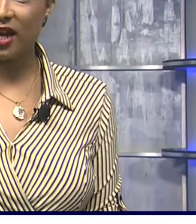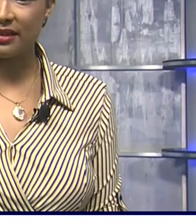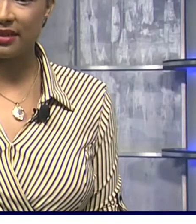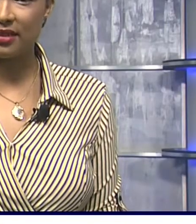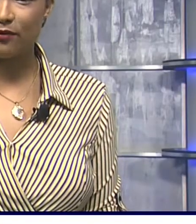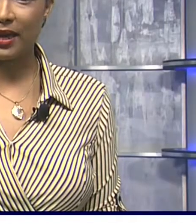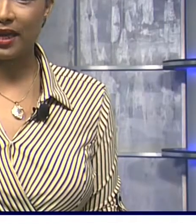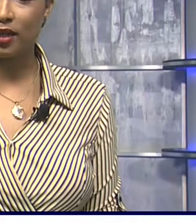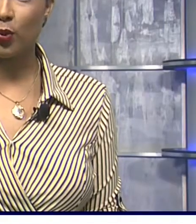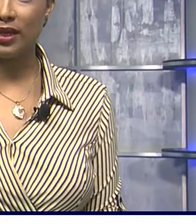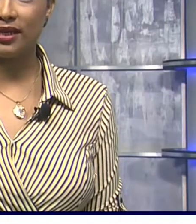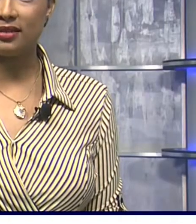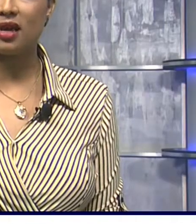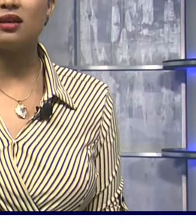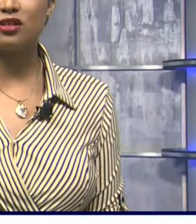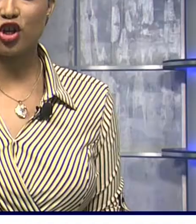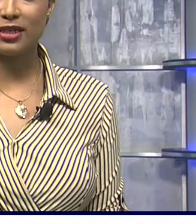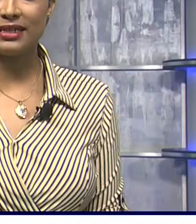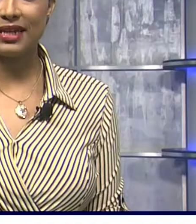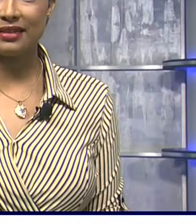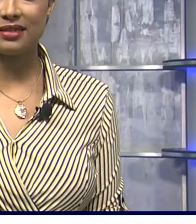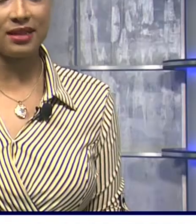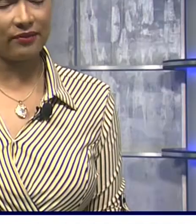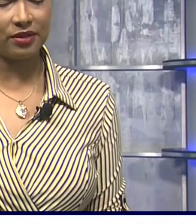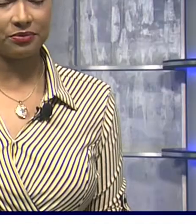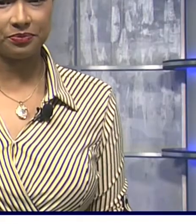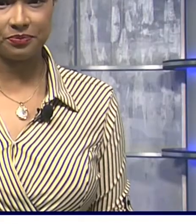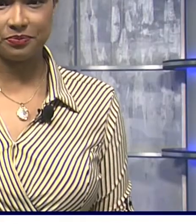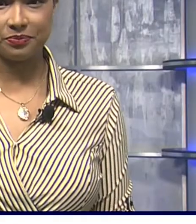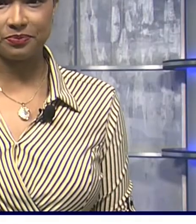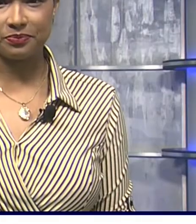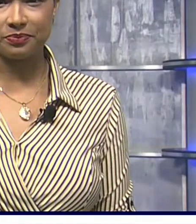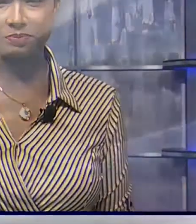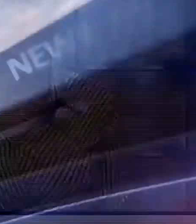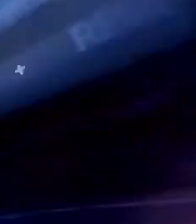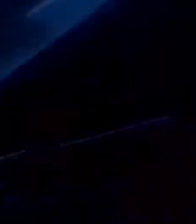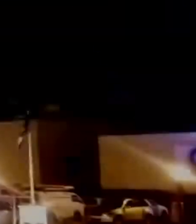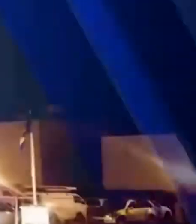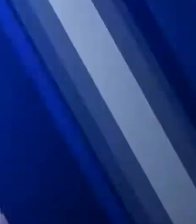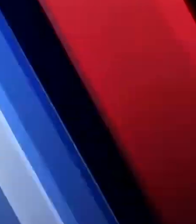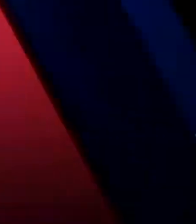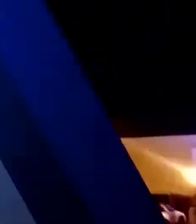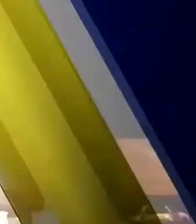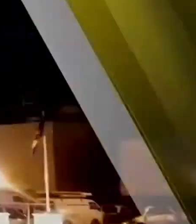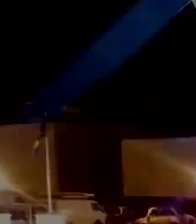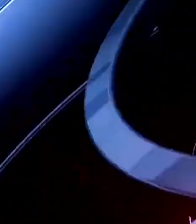his chances of making the Windies starting test 11.